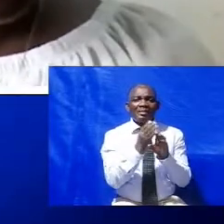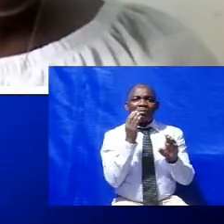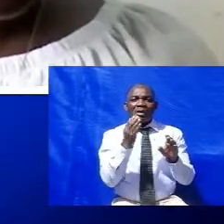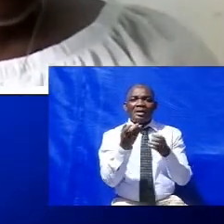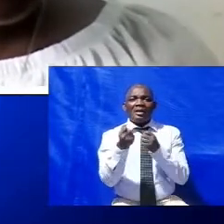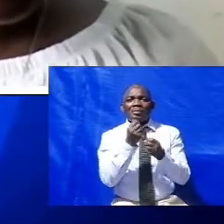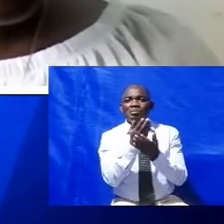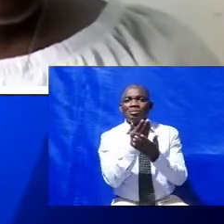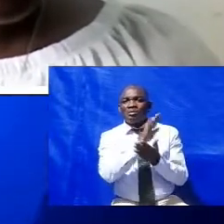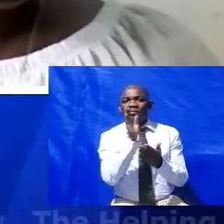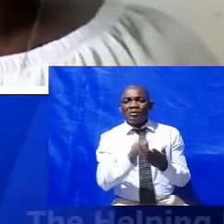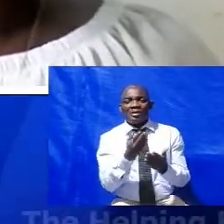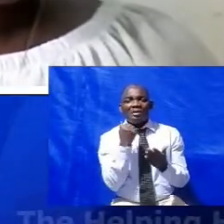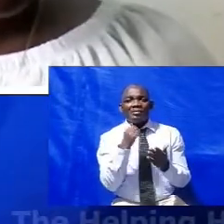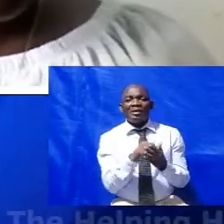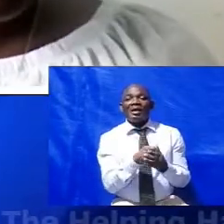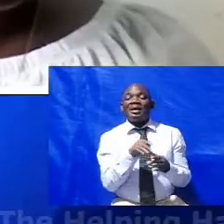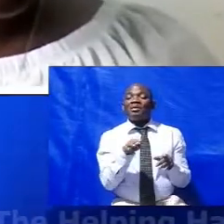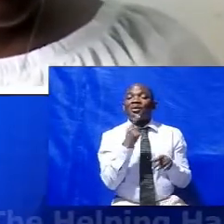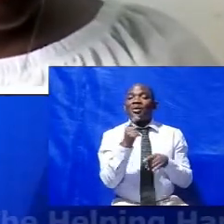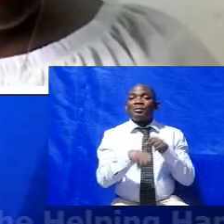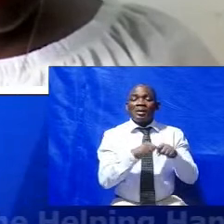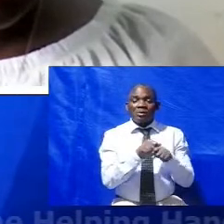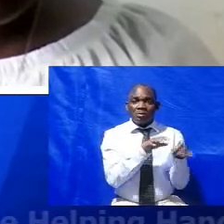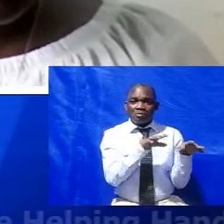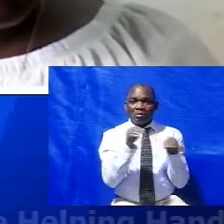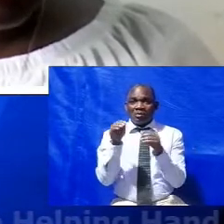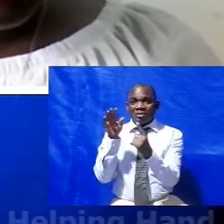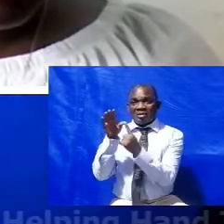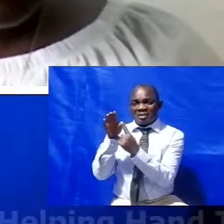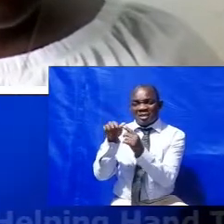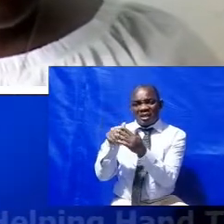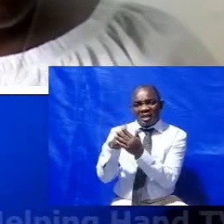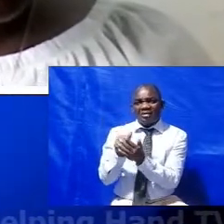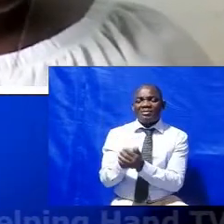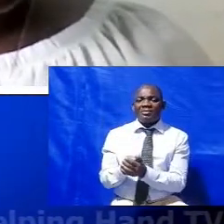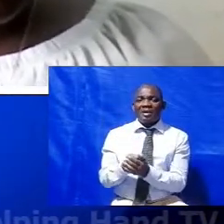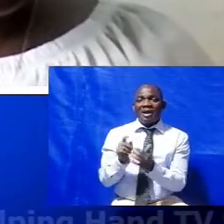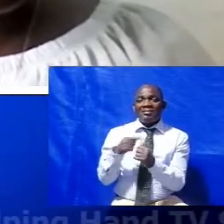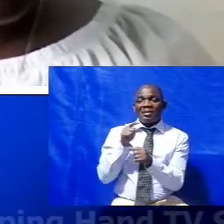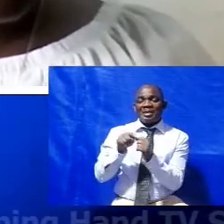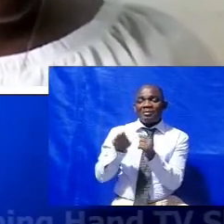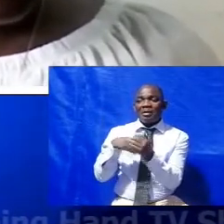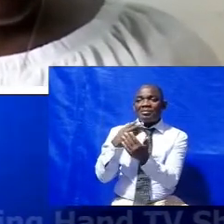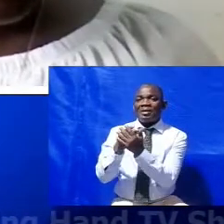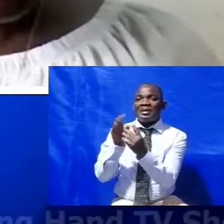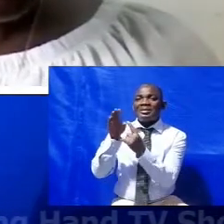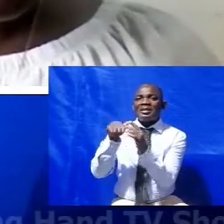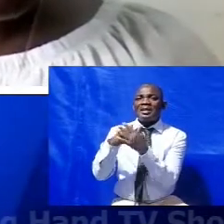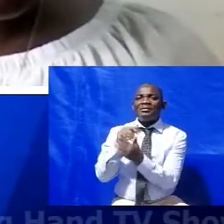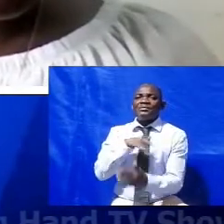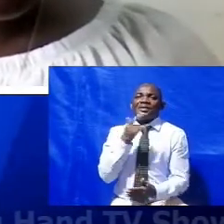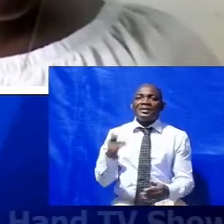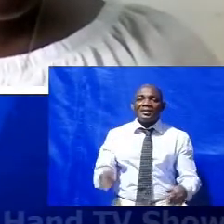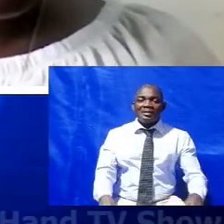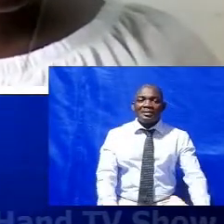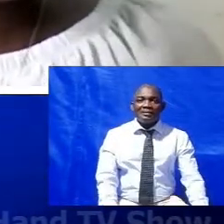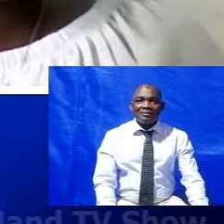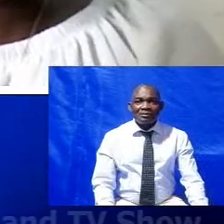have not seen buses. You've not seen cars. You've not seen all. Now you move to the city. How was that kind of cultural shock like